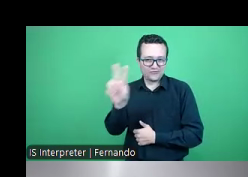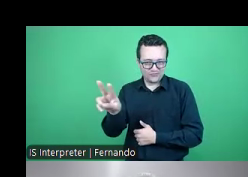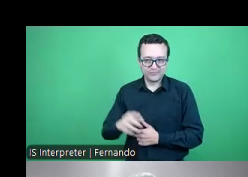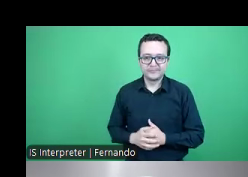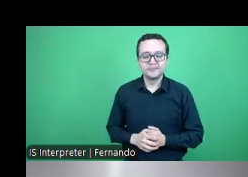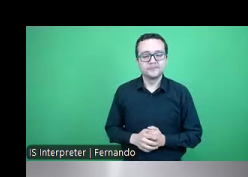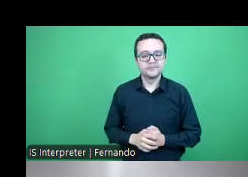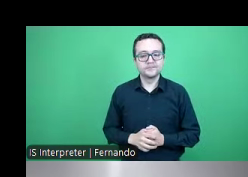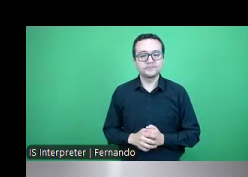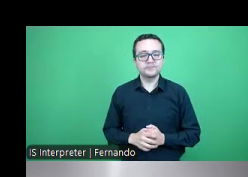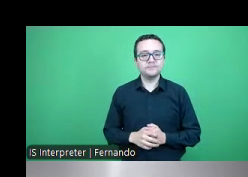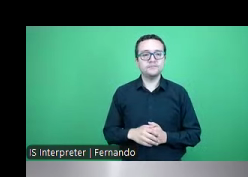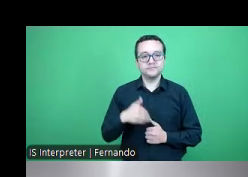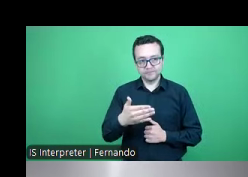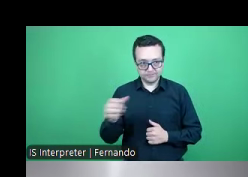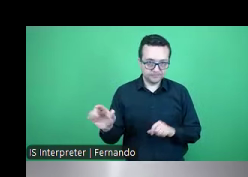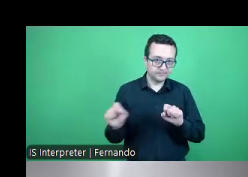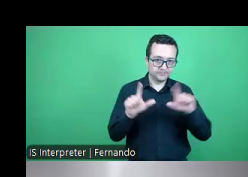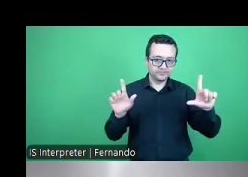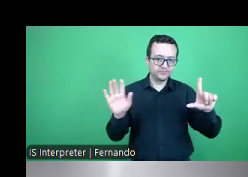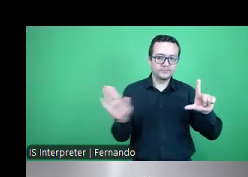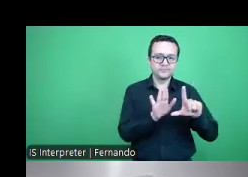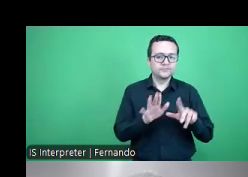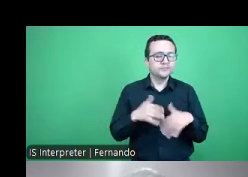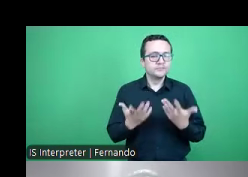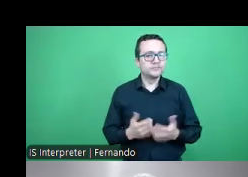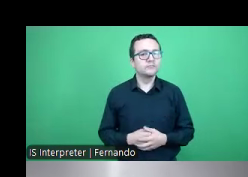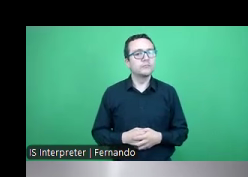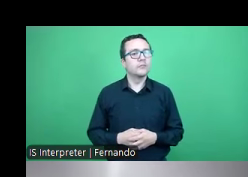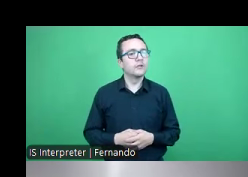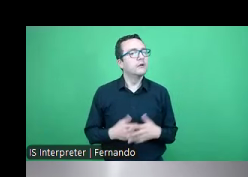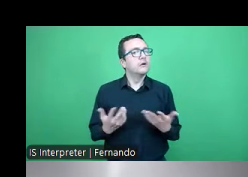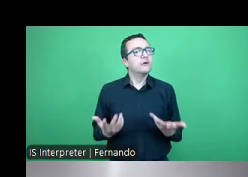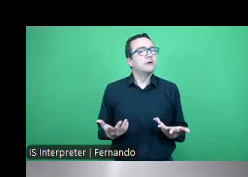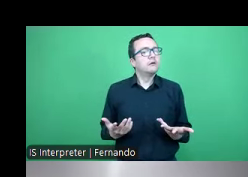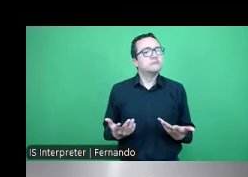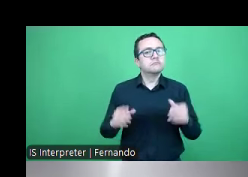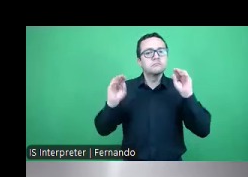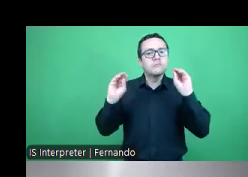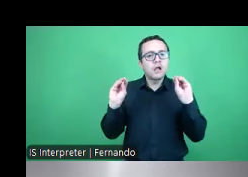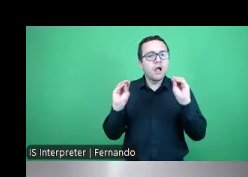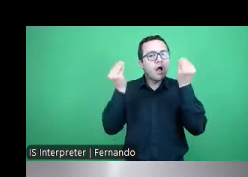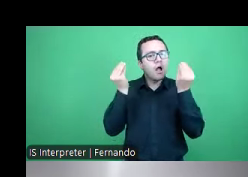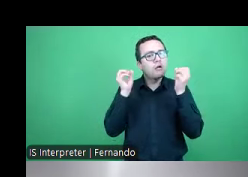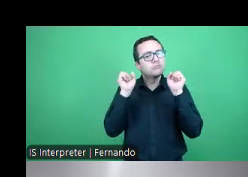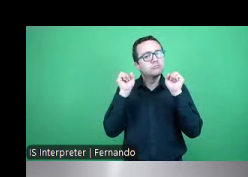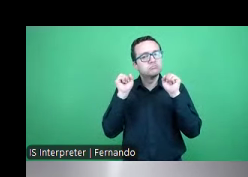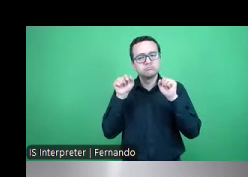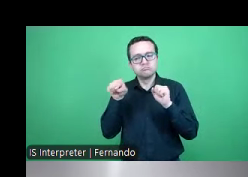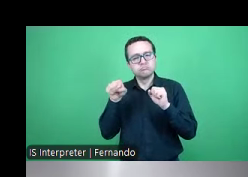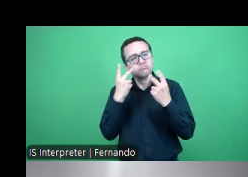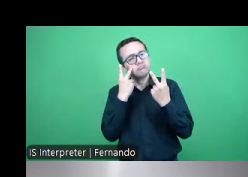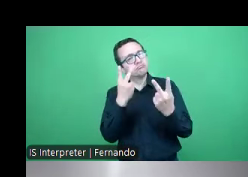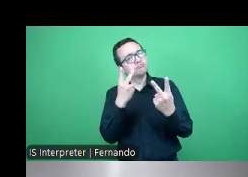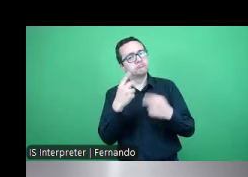How mekanisme do komitmen youth yang GDS buat ini? view the GDS Bagi commitment saya mechanism? dan So for me IHA, personally and yang